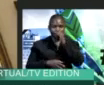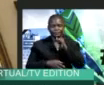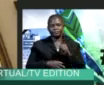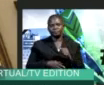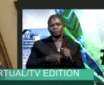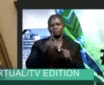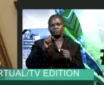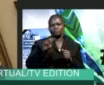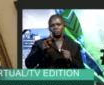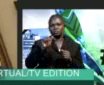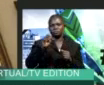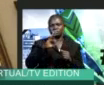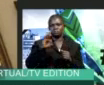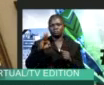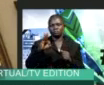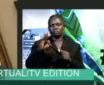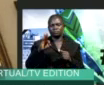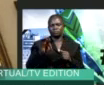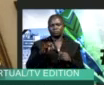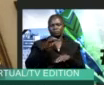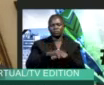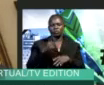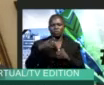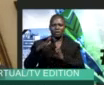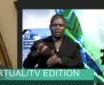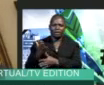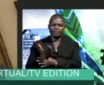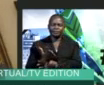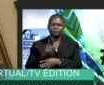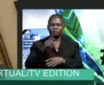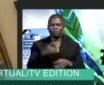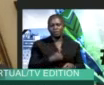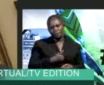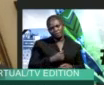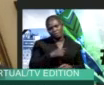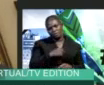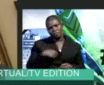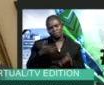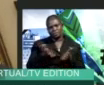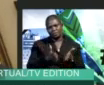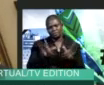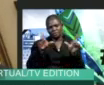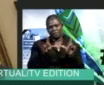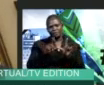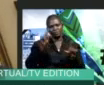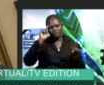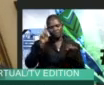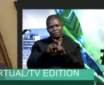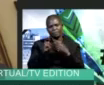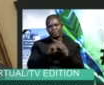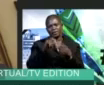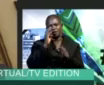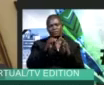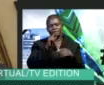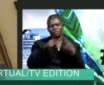cost-reflective tariff. If you have a cost-reflective tariff on one hand, you also now have a service level agreement in place that, okay,